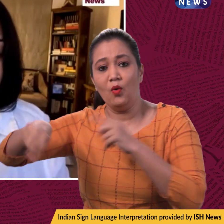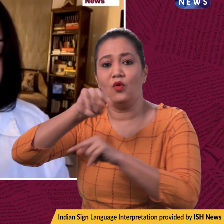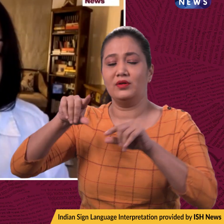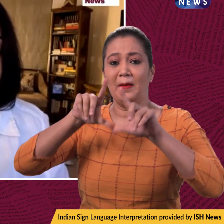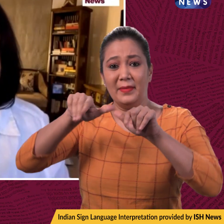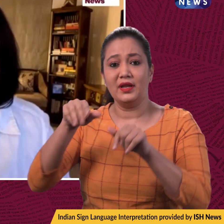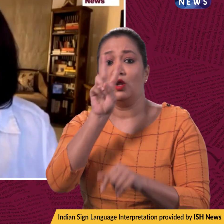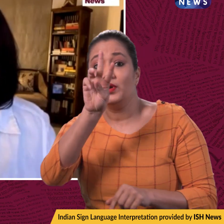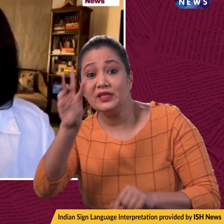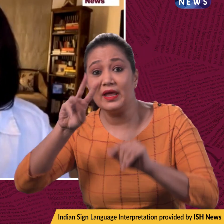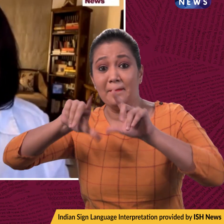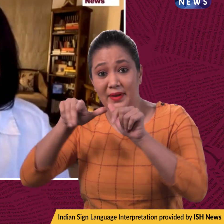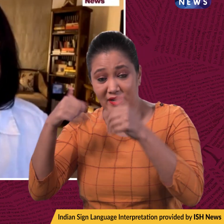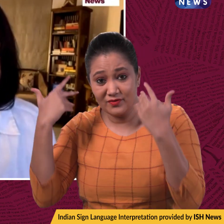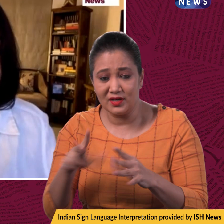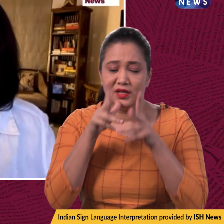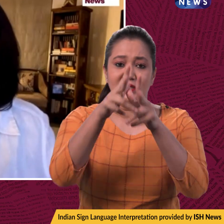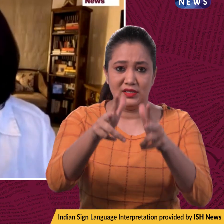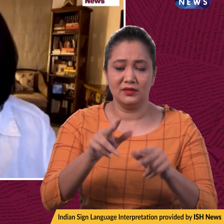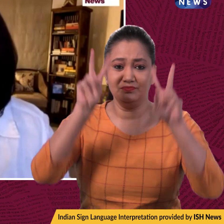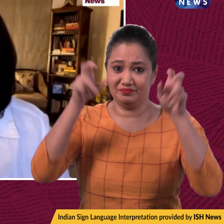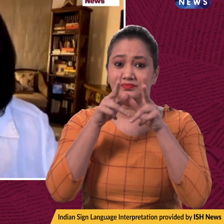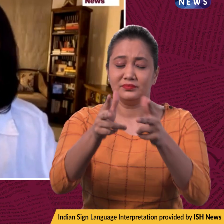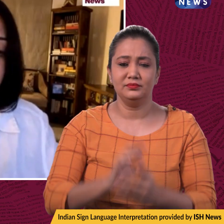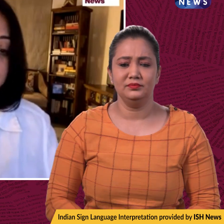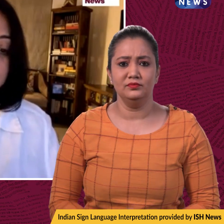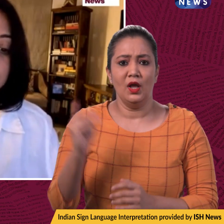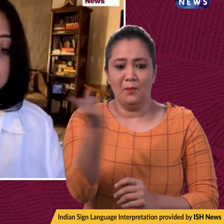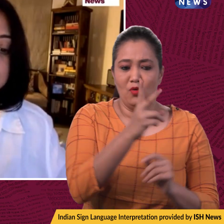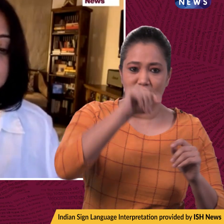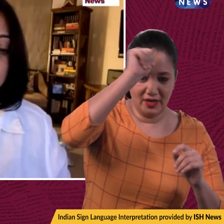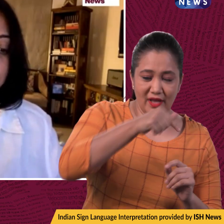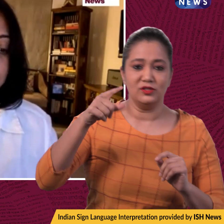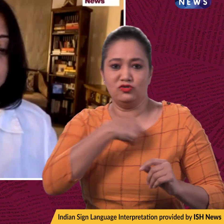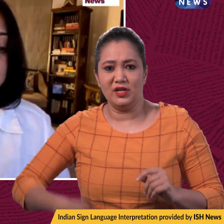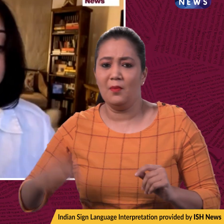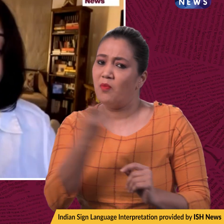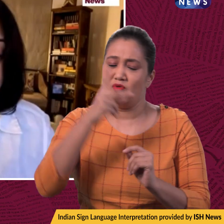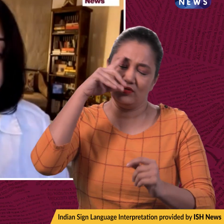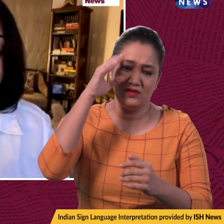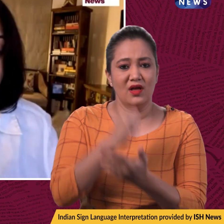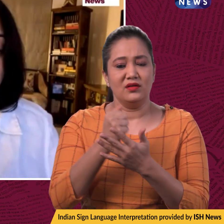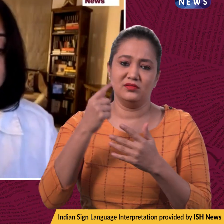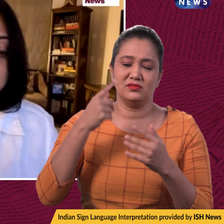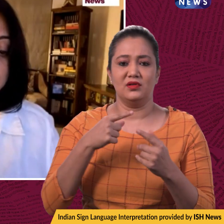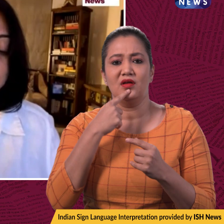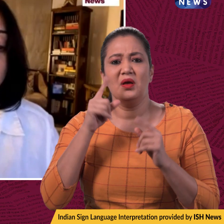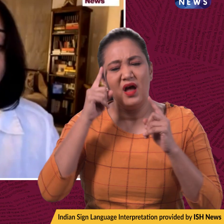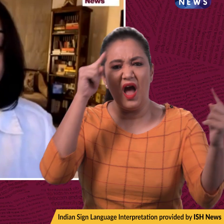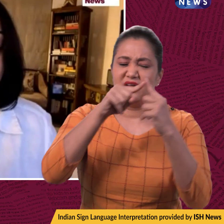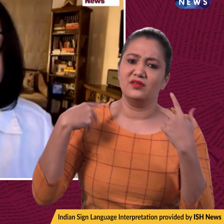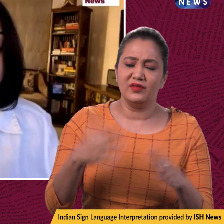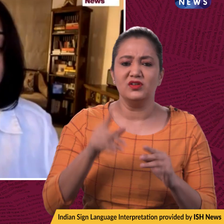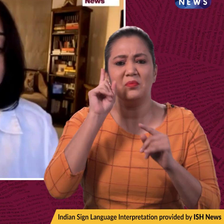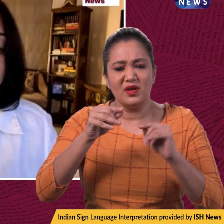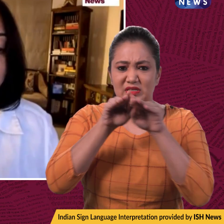Consultation and Coordination India-China Border Affairs said, and I quote, "The two sides have also agreed that both sides should, in interim,